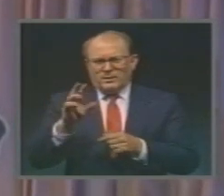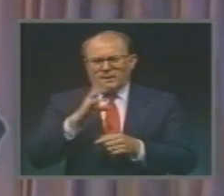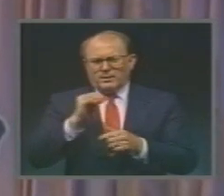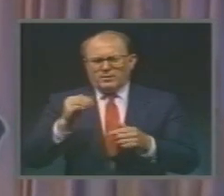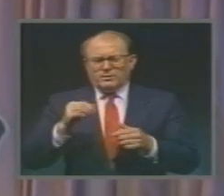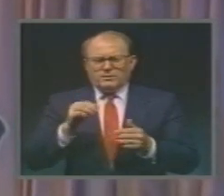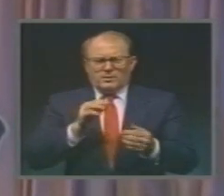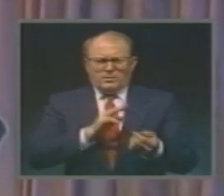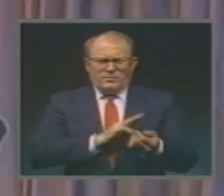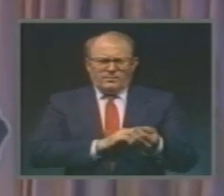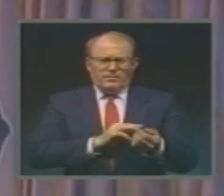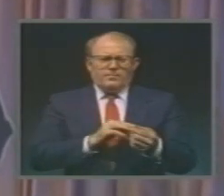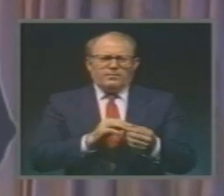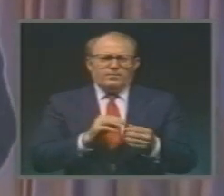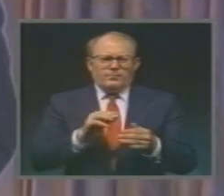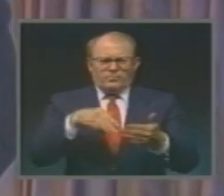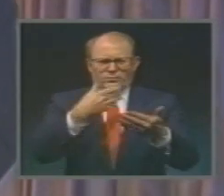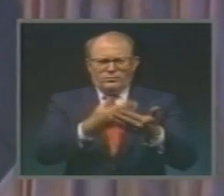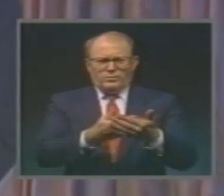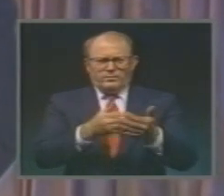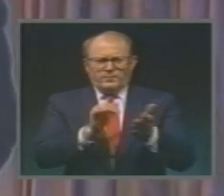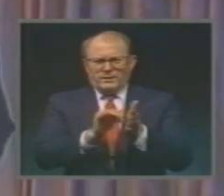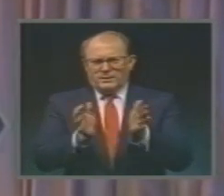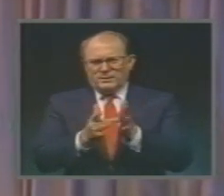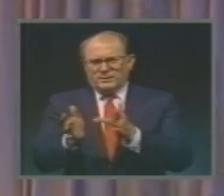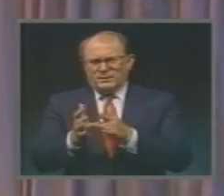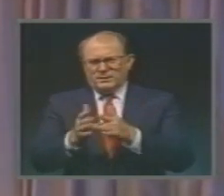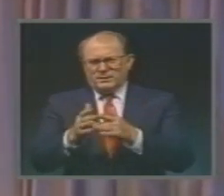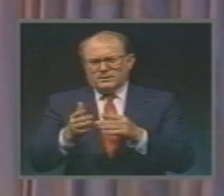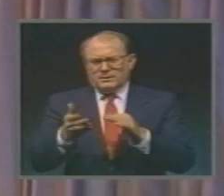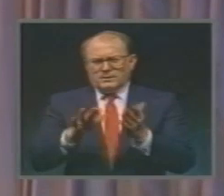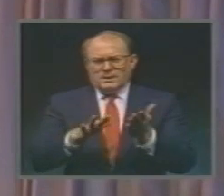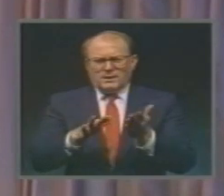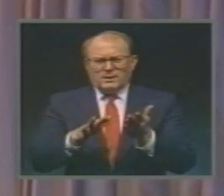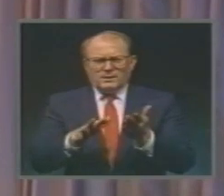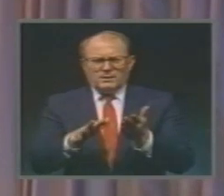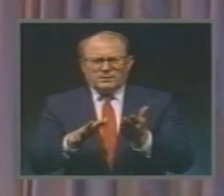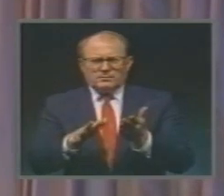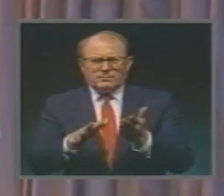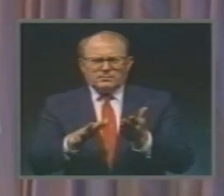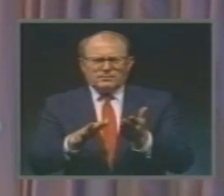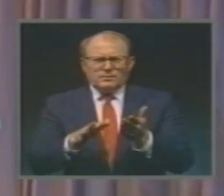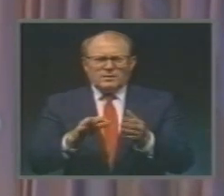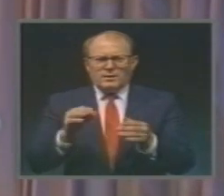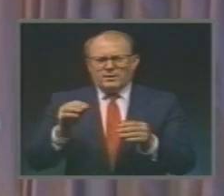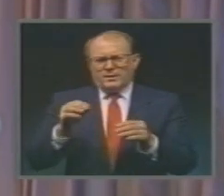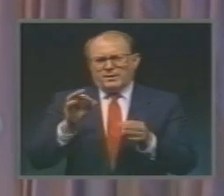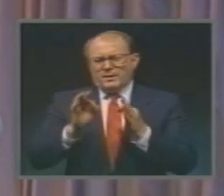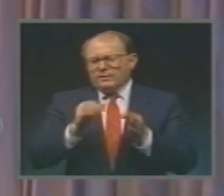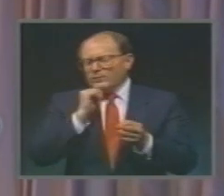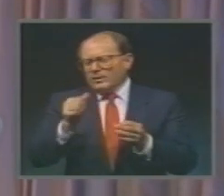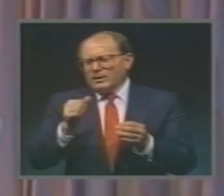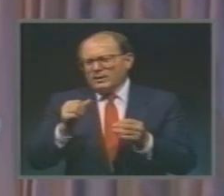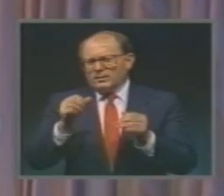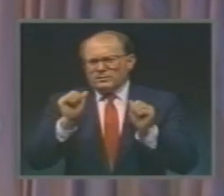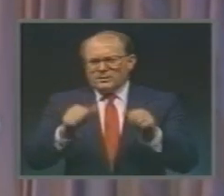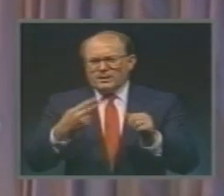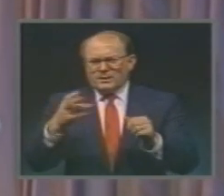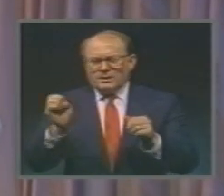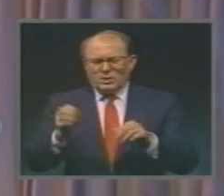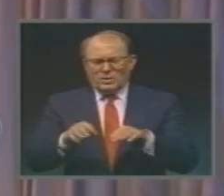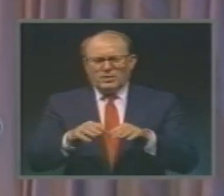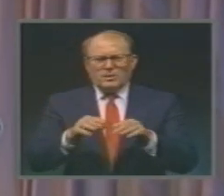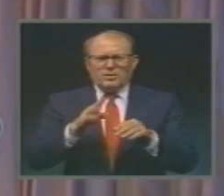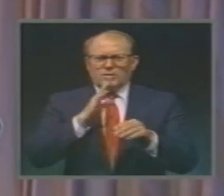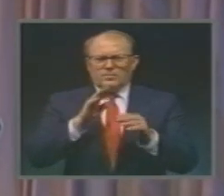verse 34. But if not, could he have recovered sufficiently to have rolled away